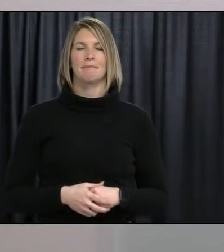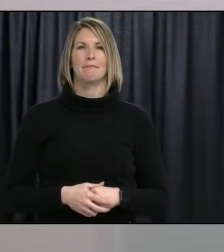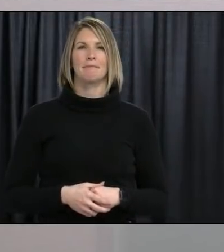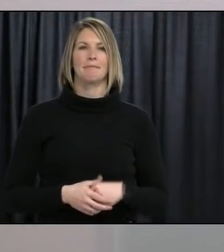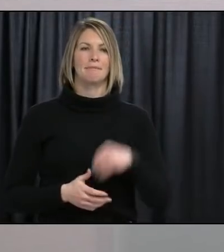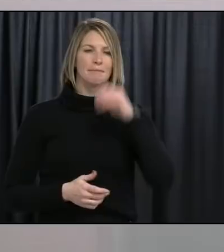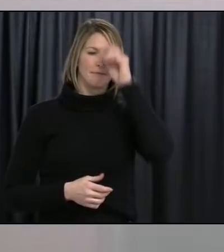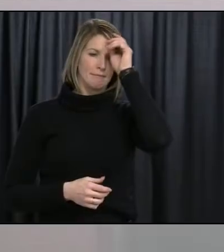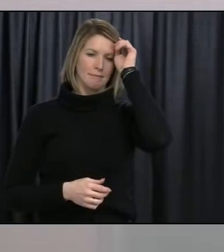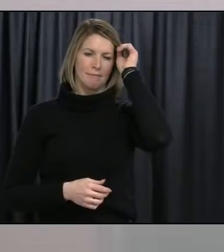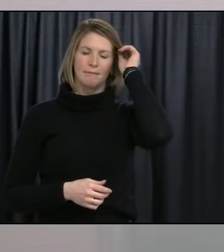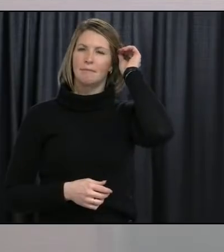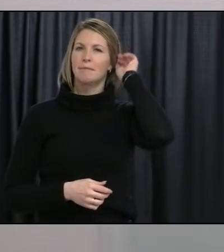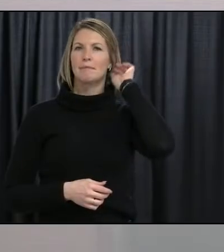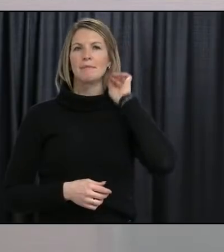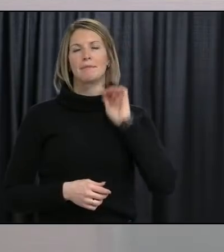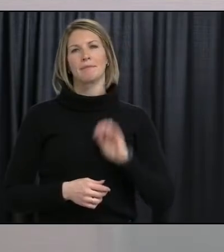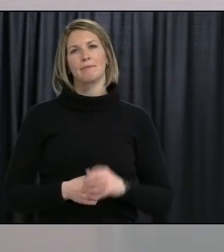Thank you.